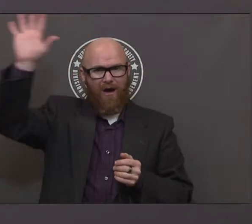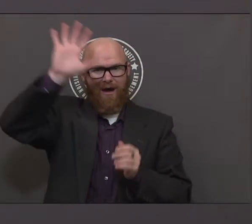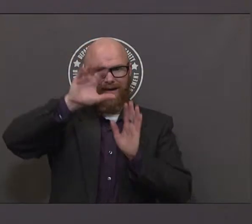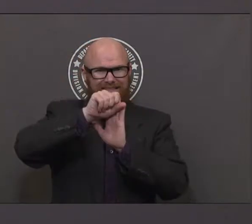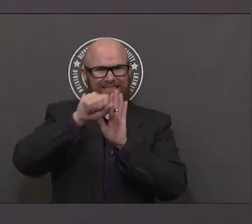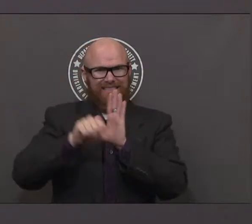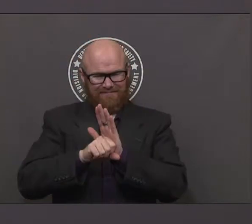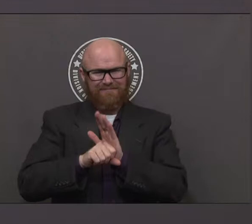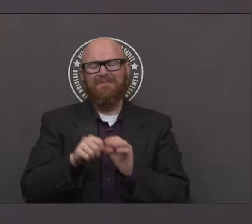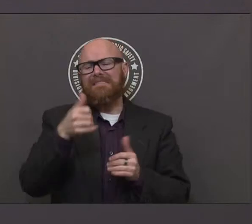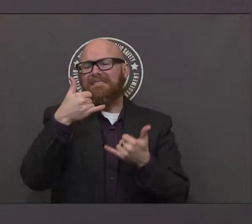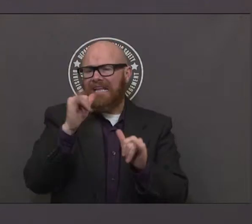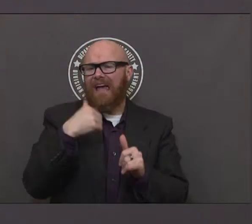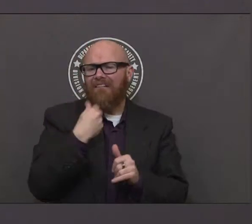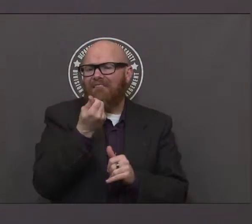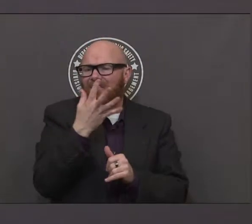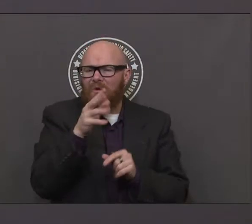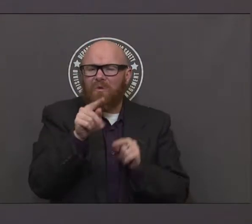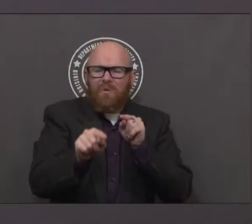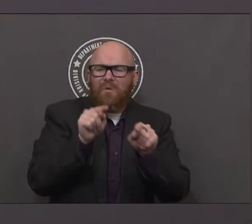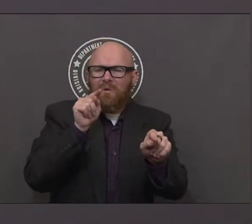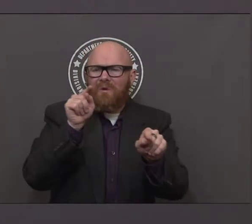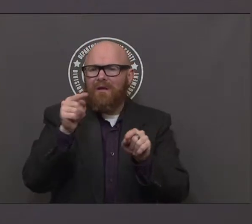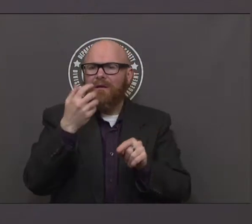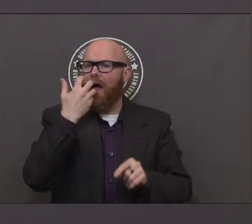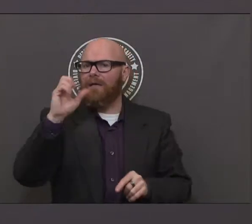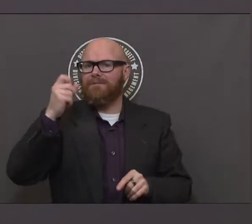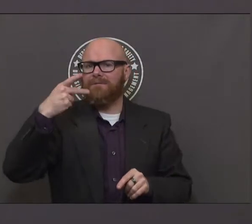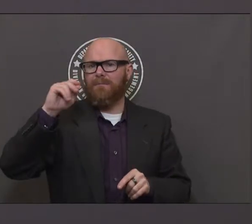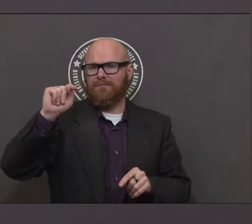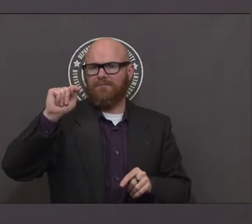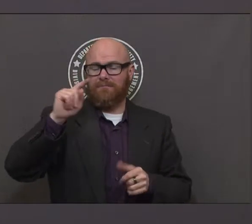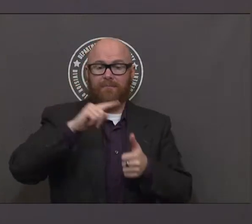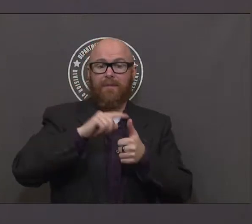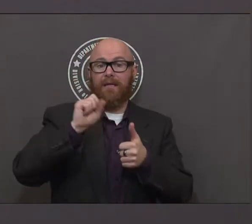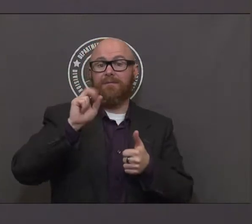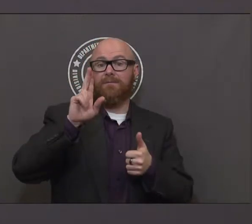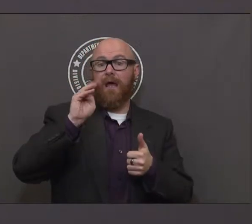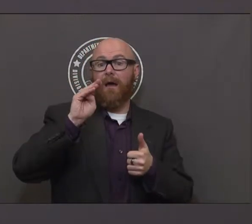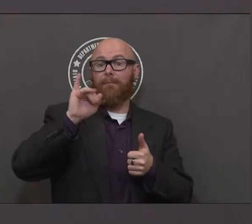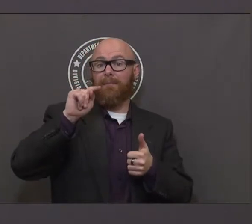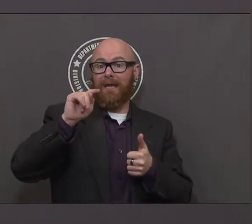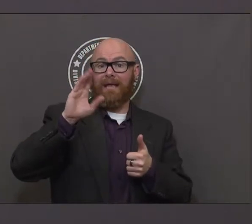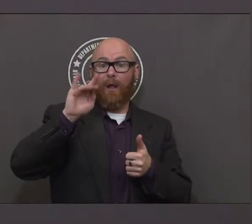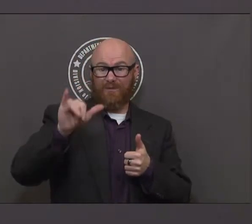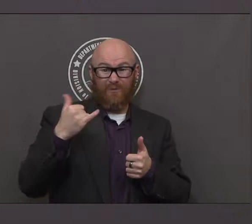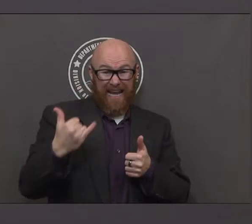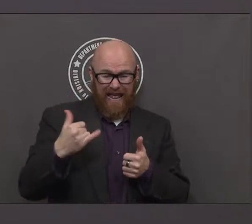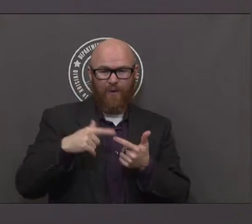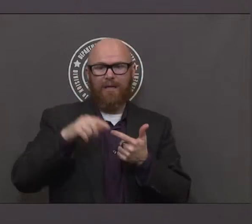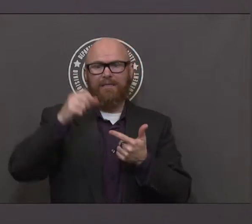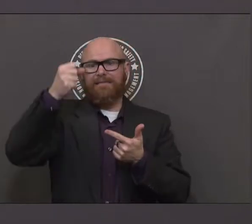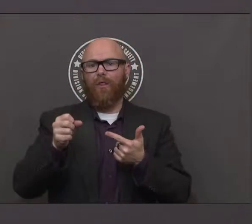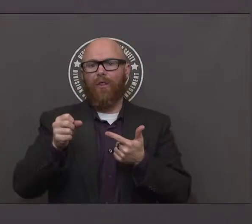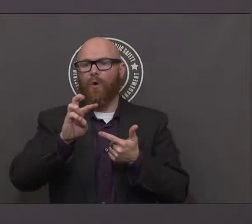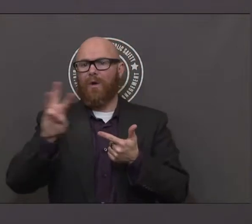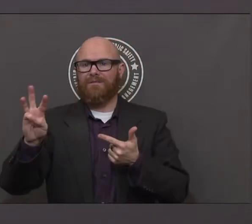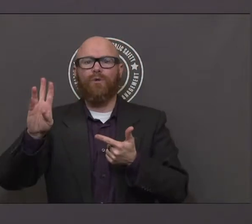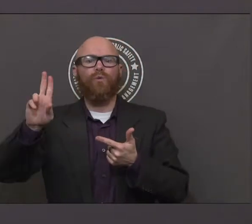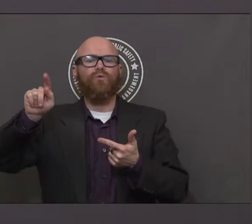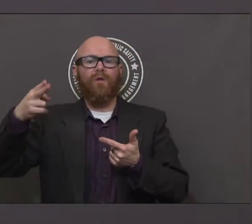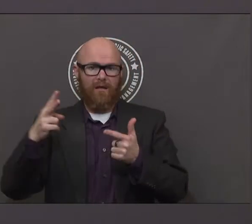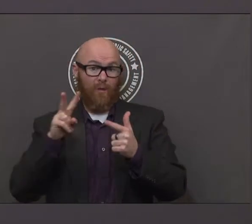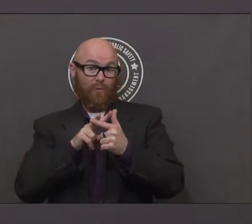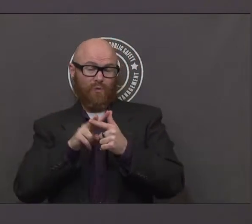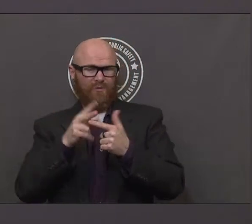different hotspots than we've seen. For example, Summit County and in Southwest Utah are tending to be have higher case rates than the rest of